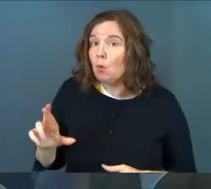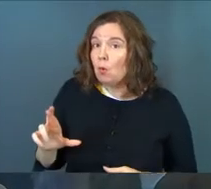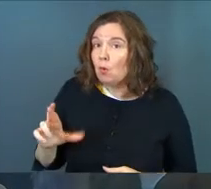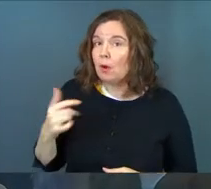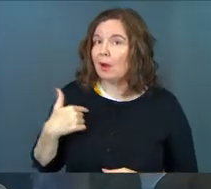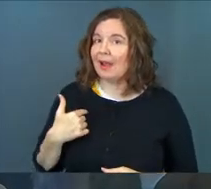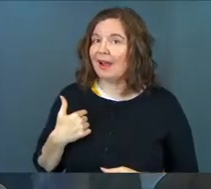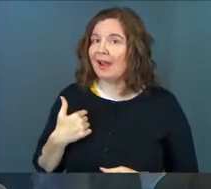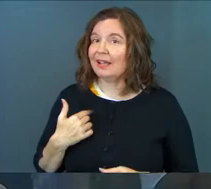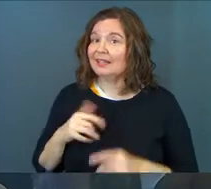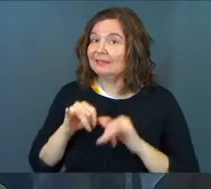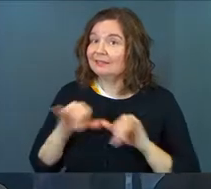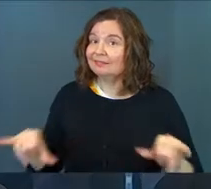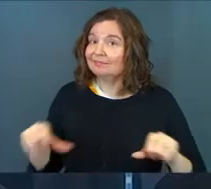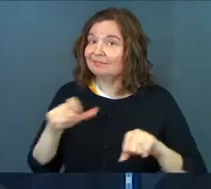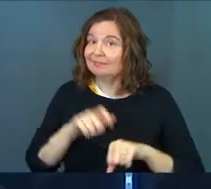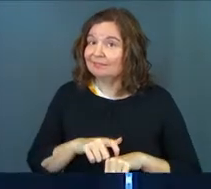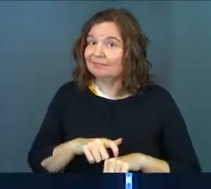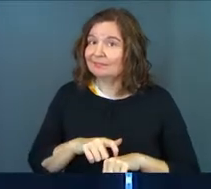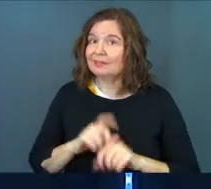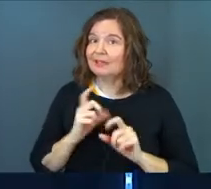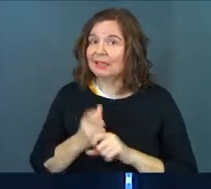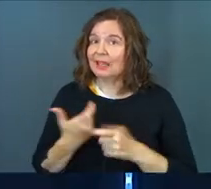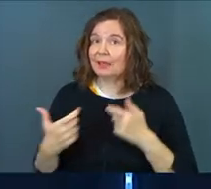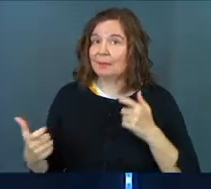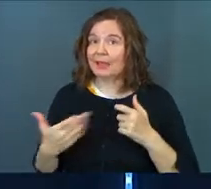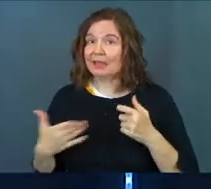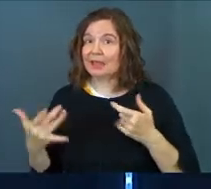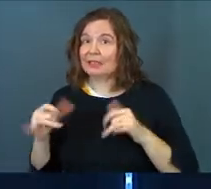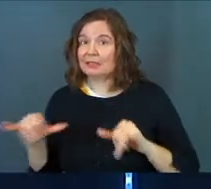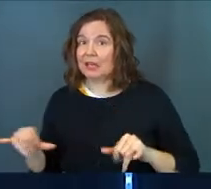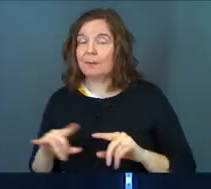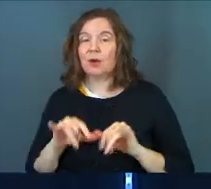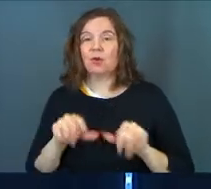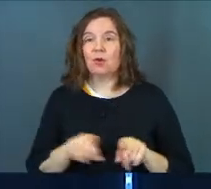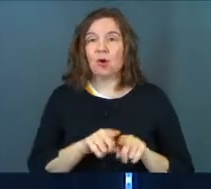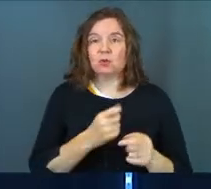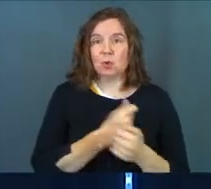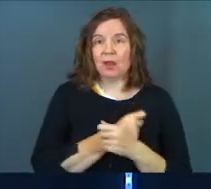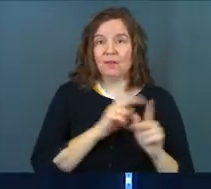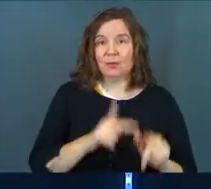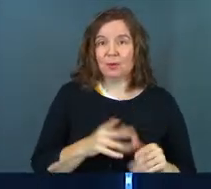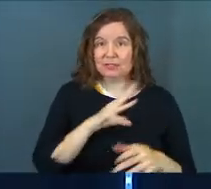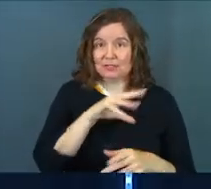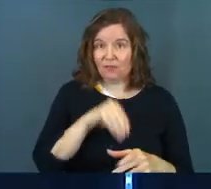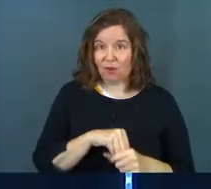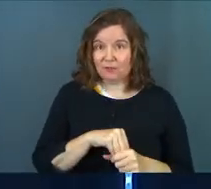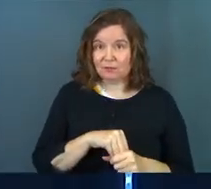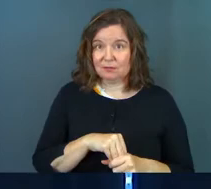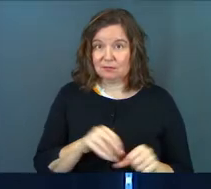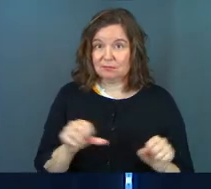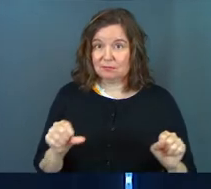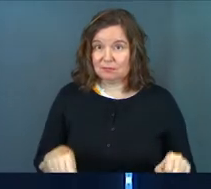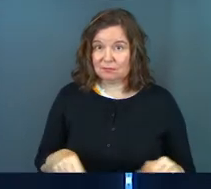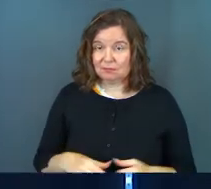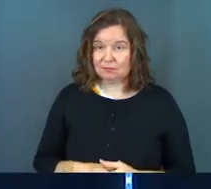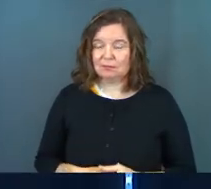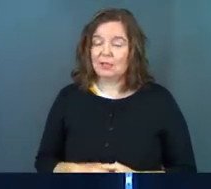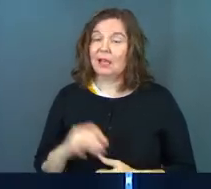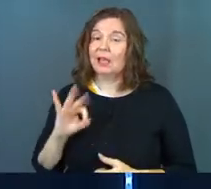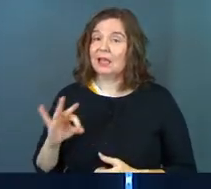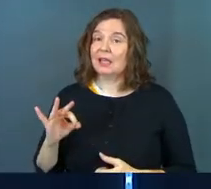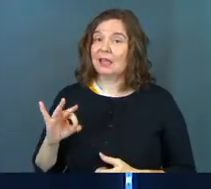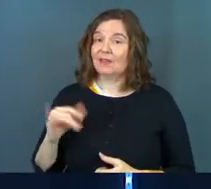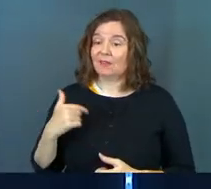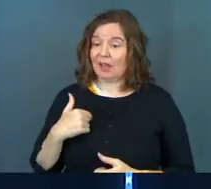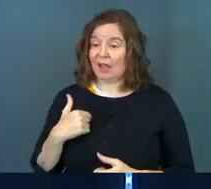Or I can simultaneously get the big thing done, but also love the individuals involved. And